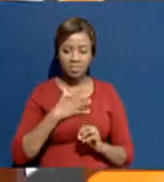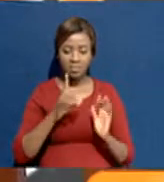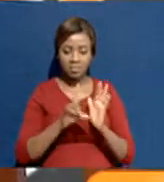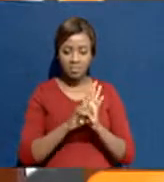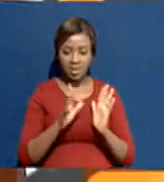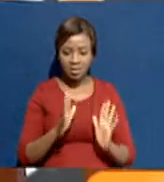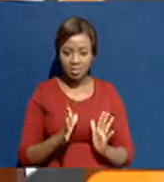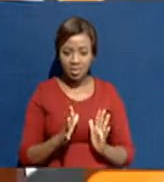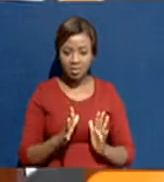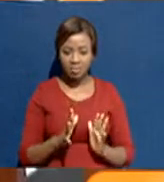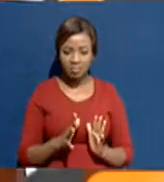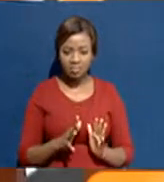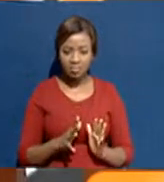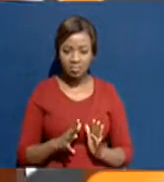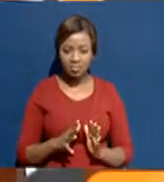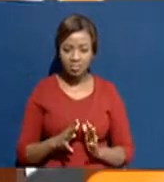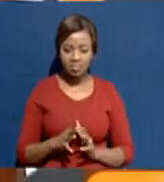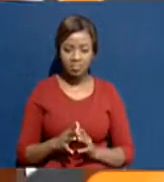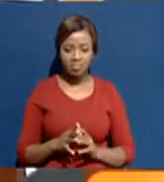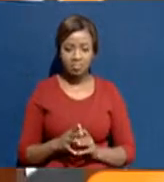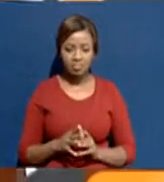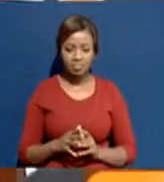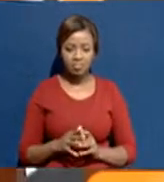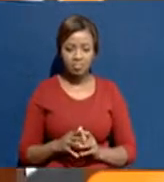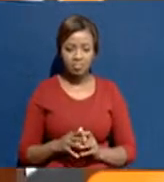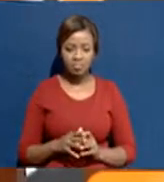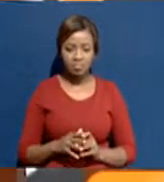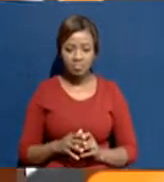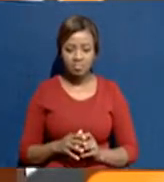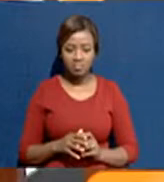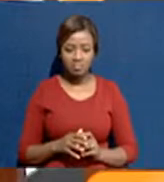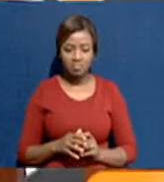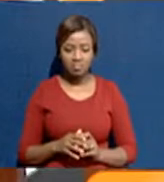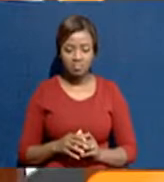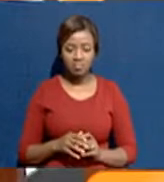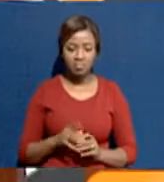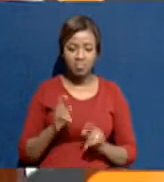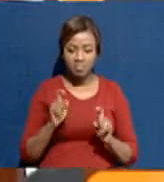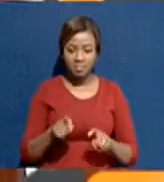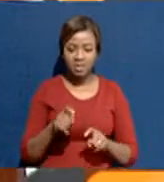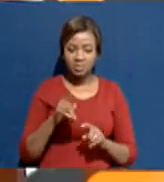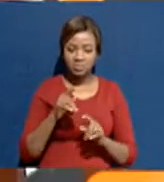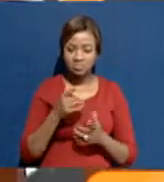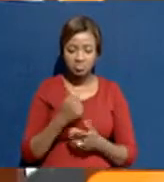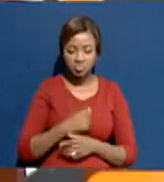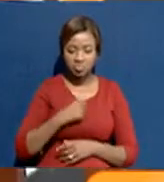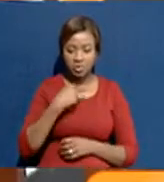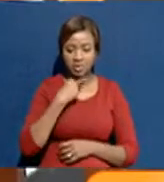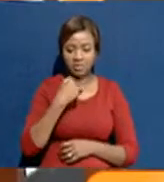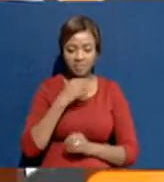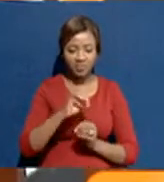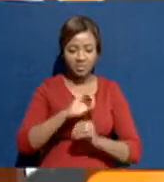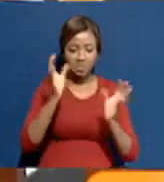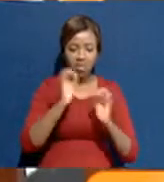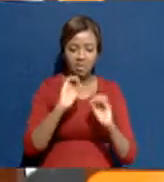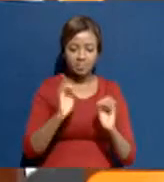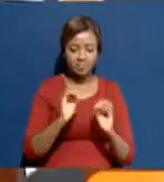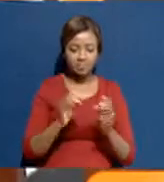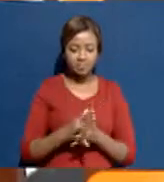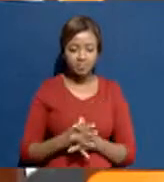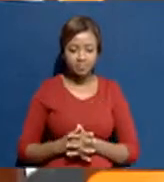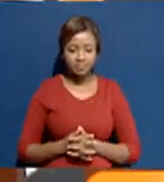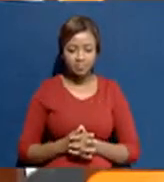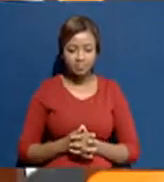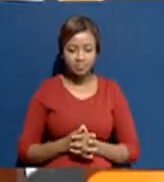loser who will never accept defeat, but has to blame others for his loss. And of course,